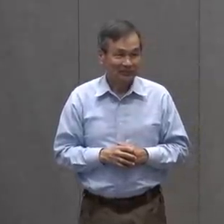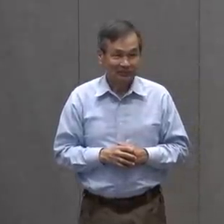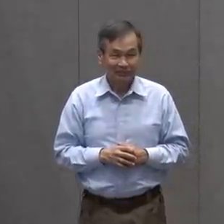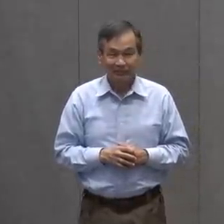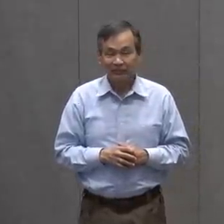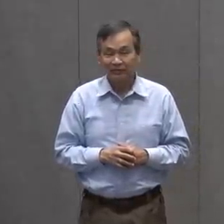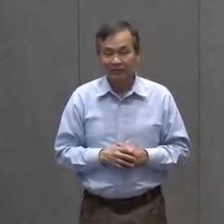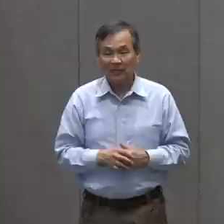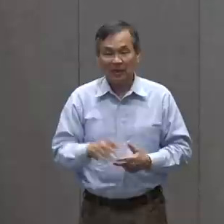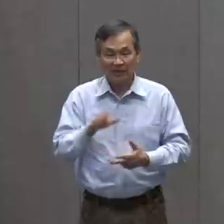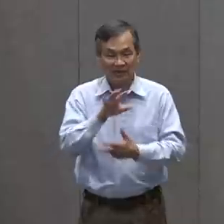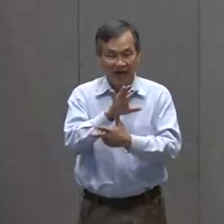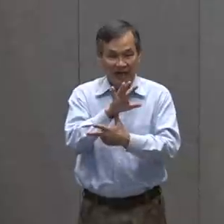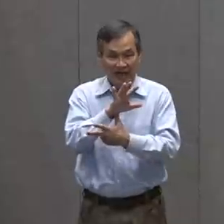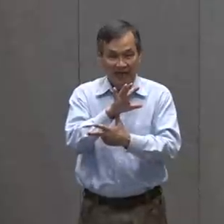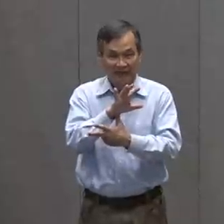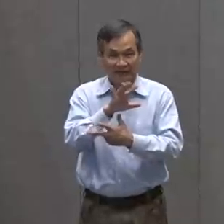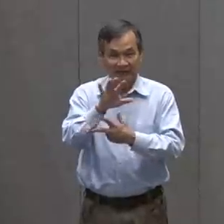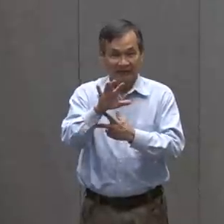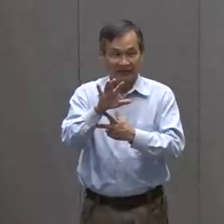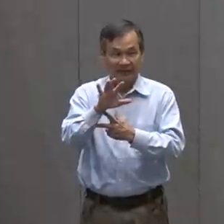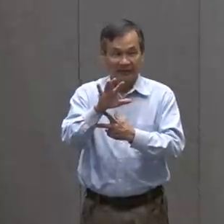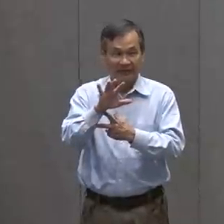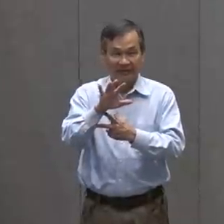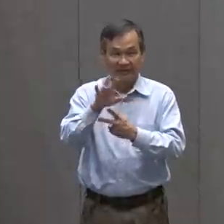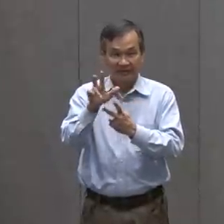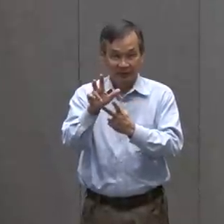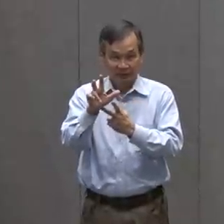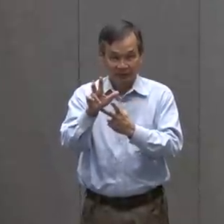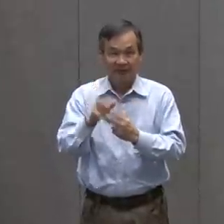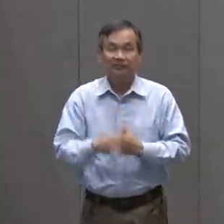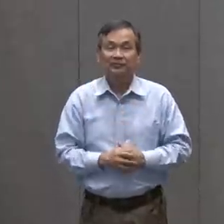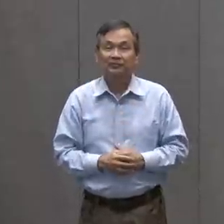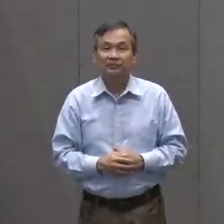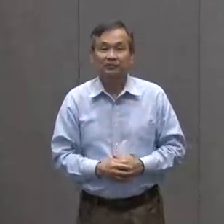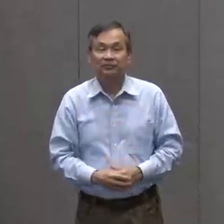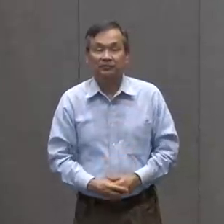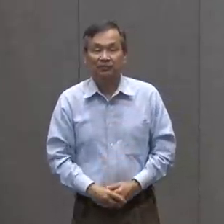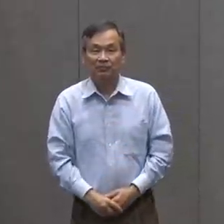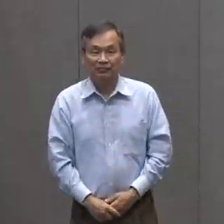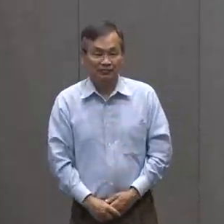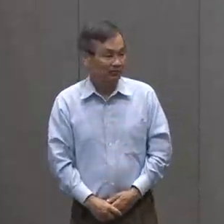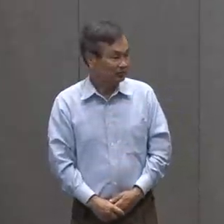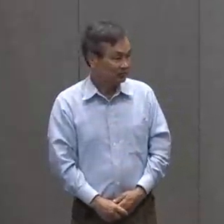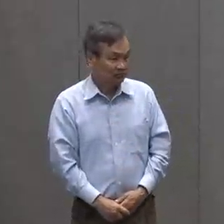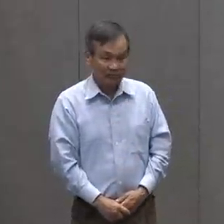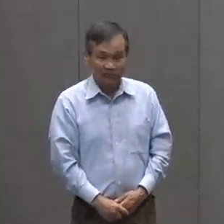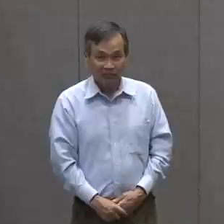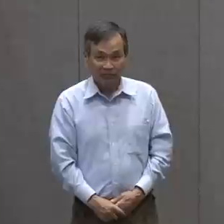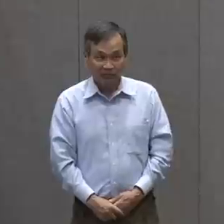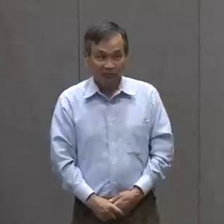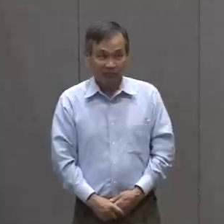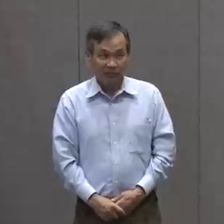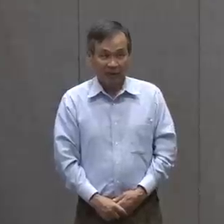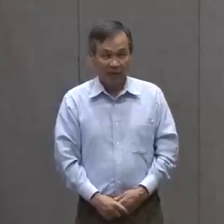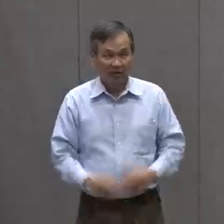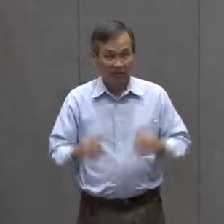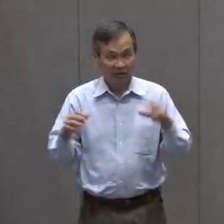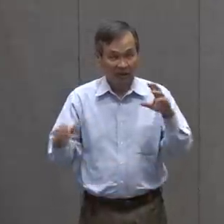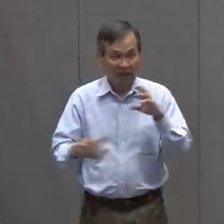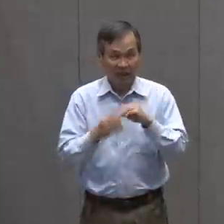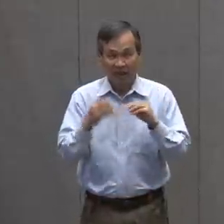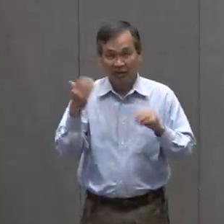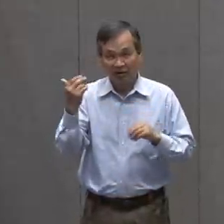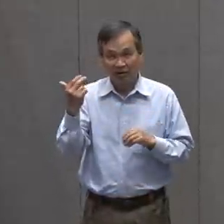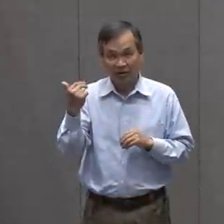So I have a 5, a 5, and a 3. Now we don't have a 13 on the board. Nope, it's only